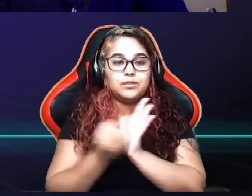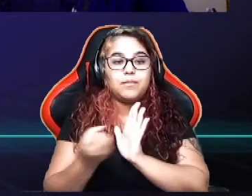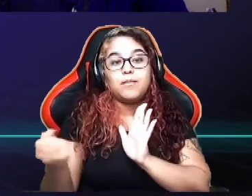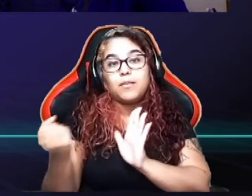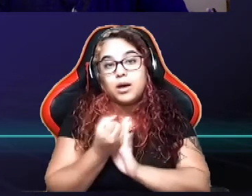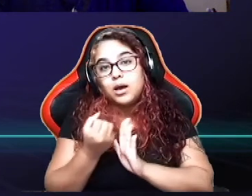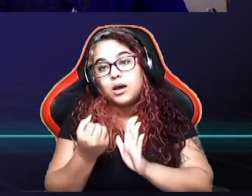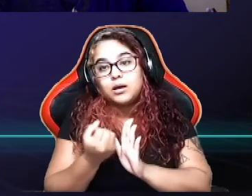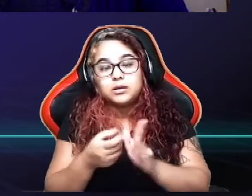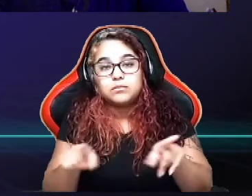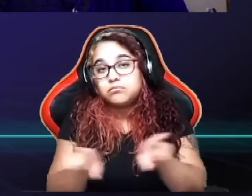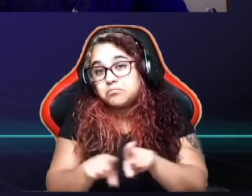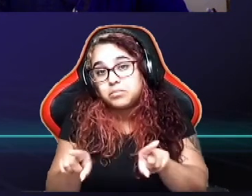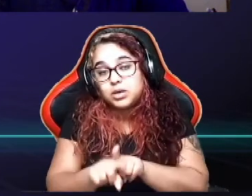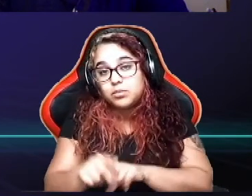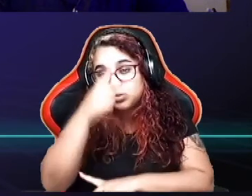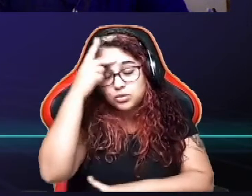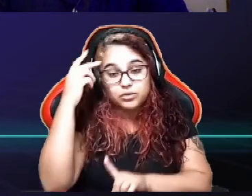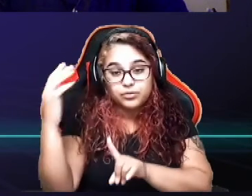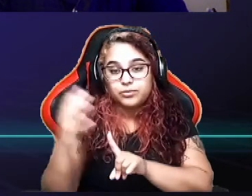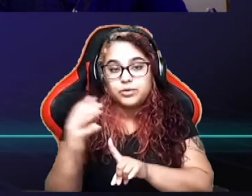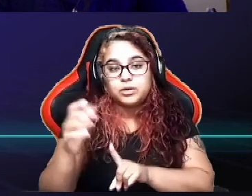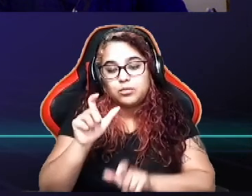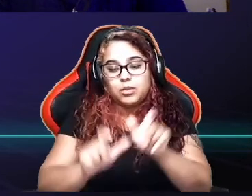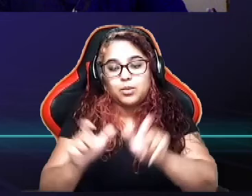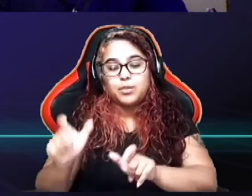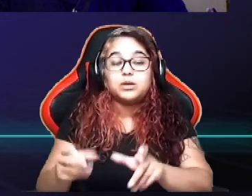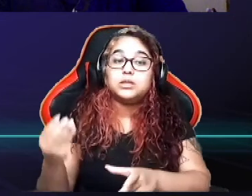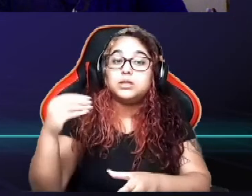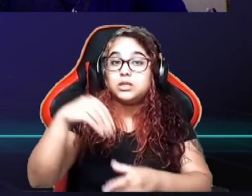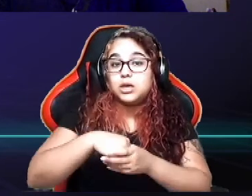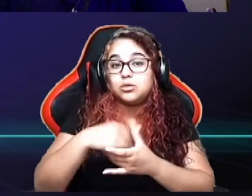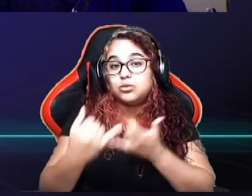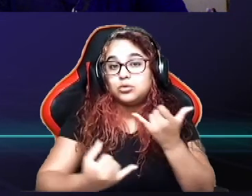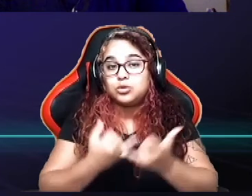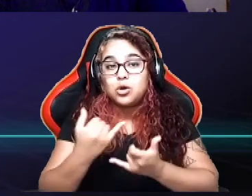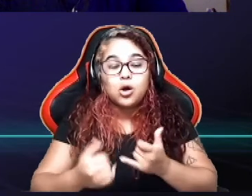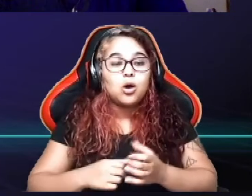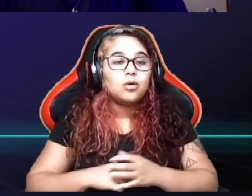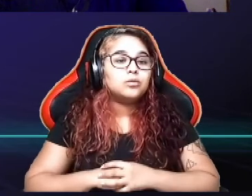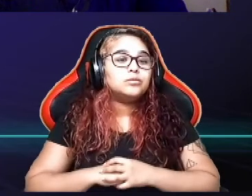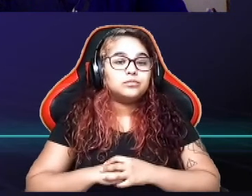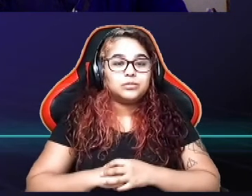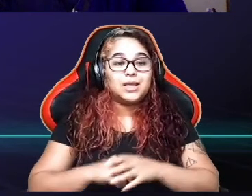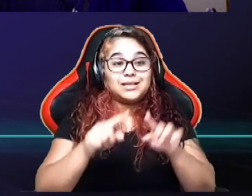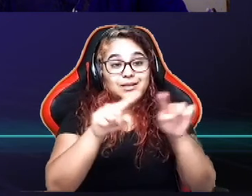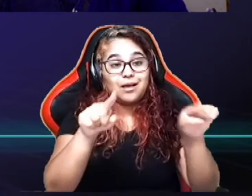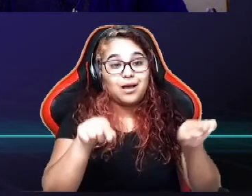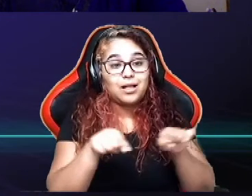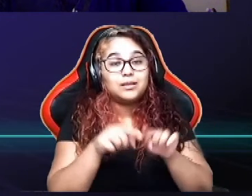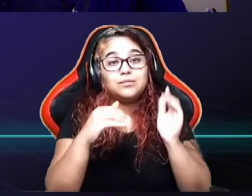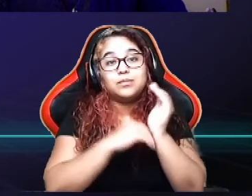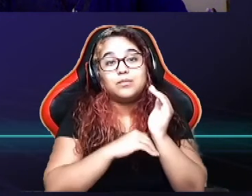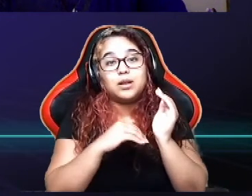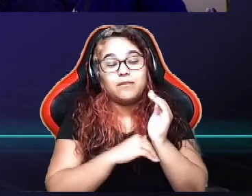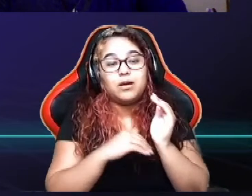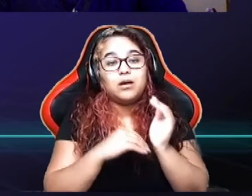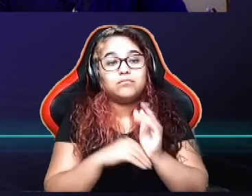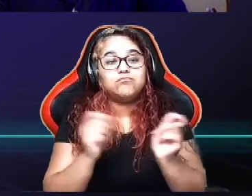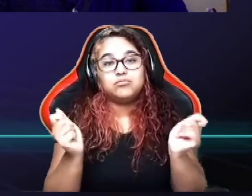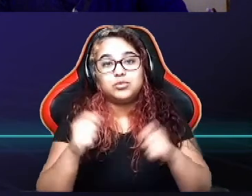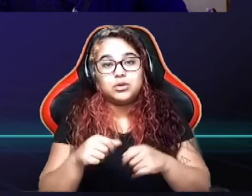limited collabs with brands and with influencers and different characters in the game, private